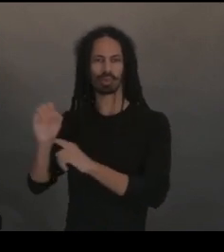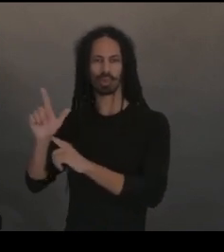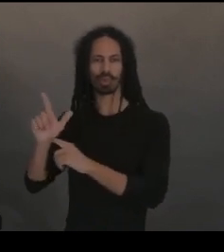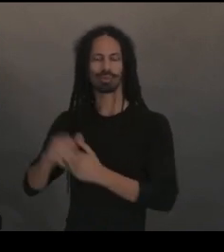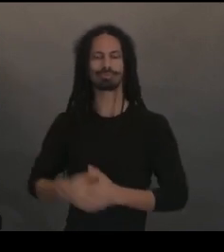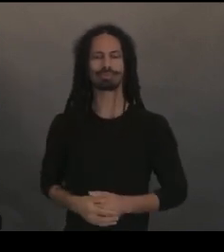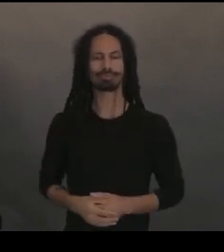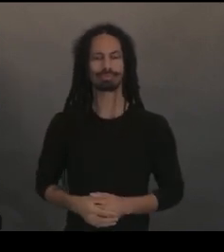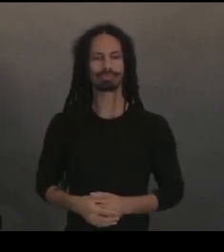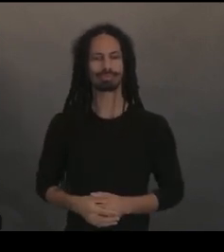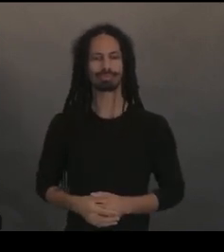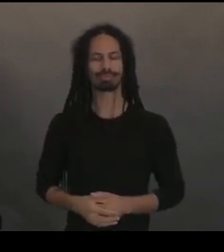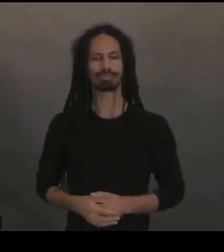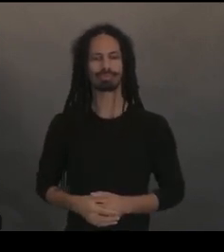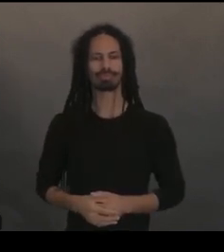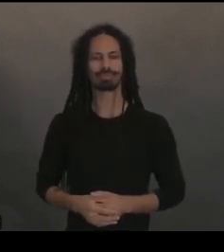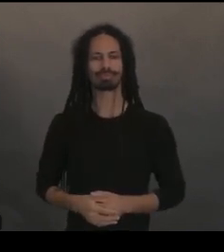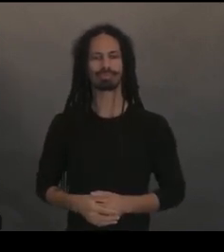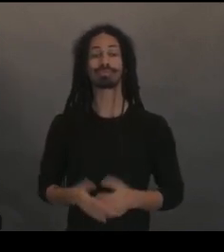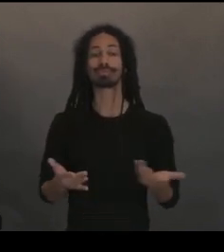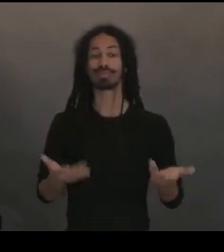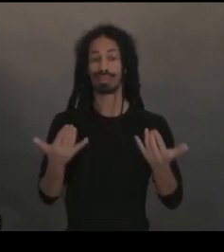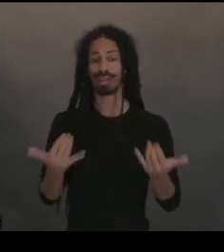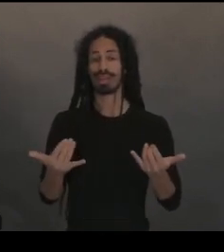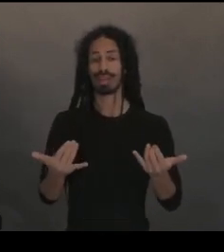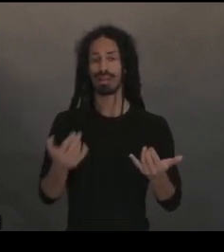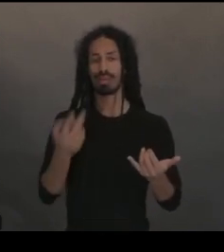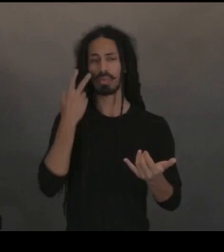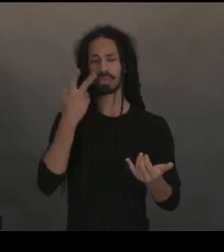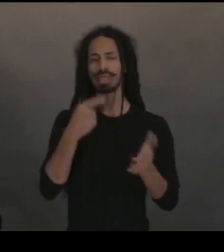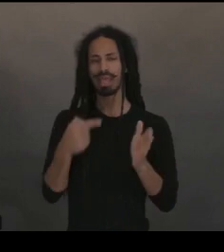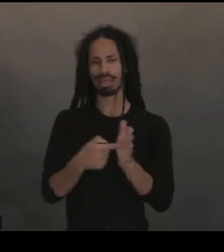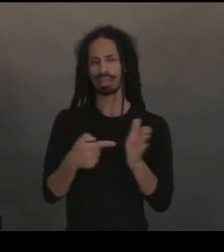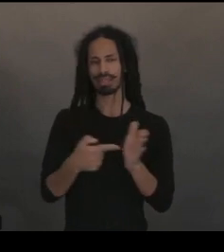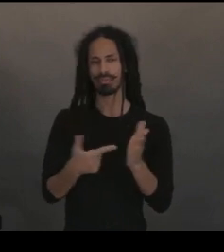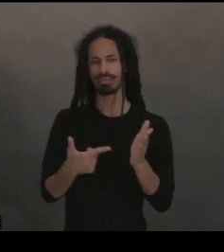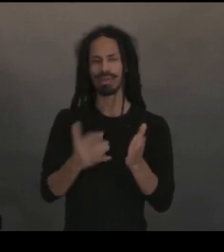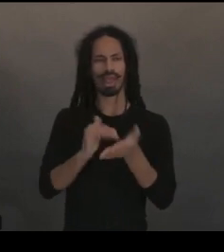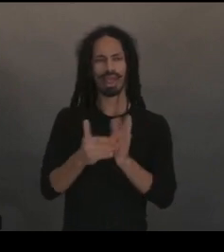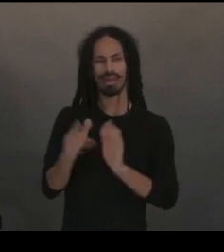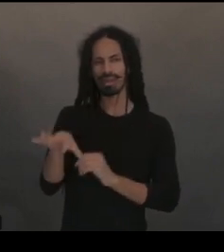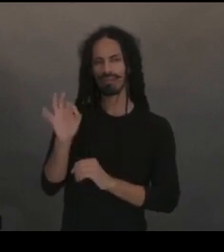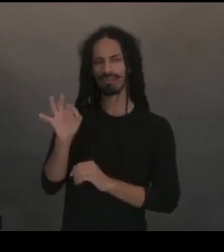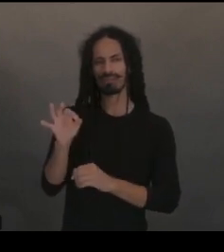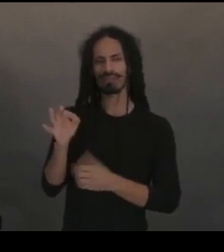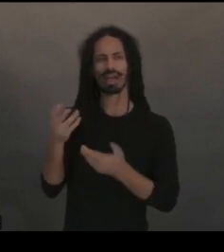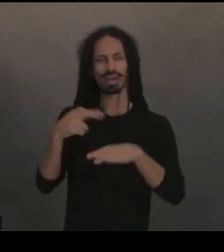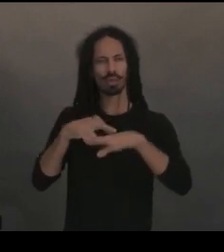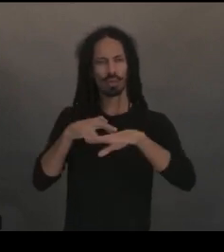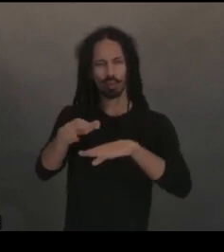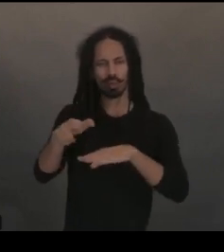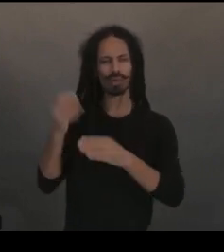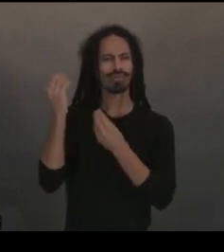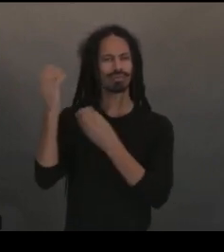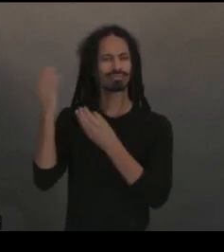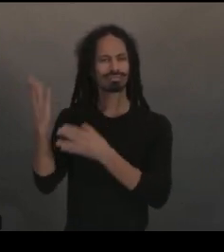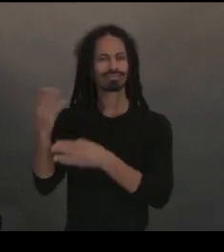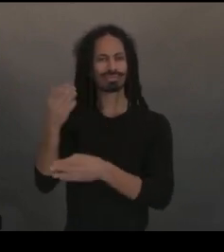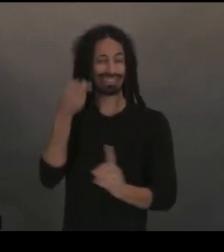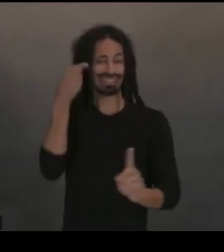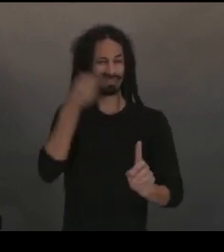So let's look at an example of where to find reference information for a journal article.